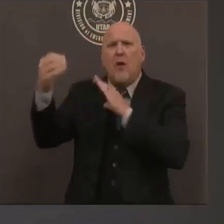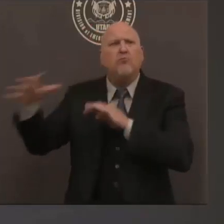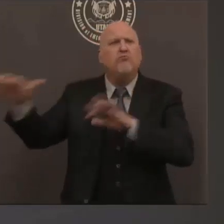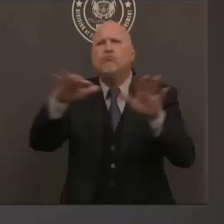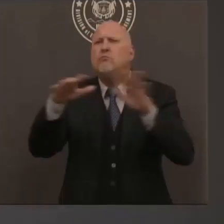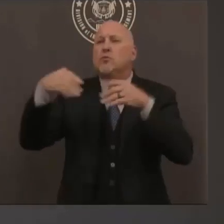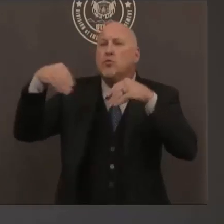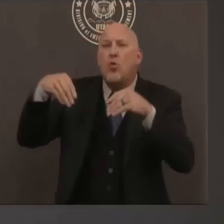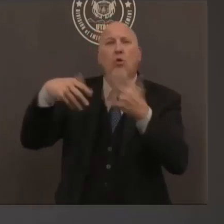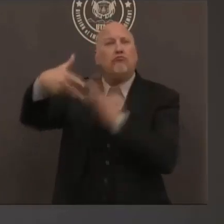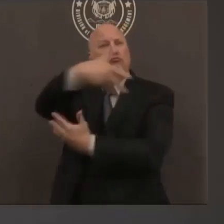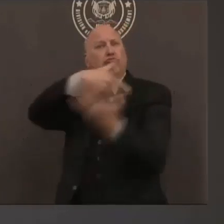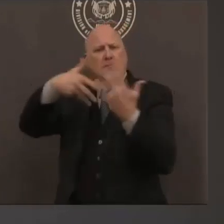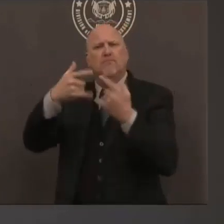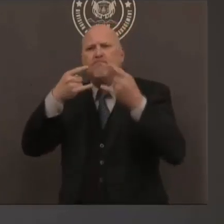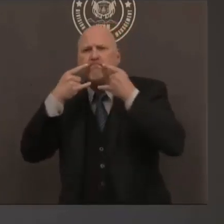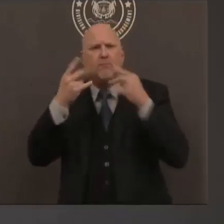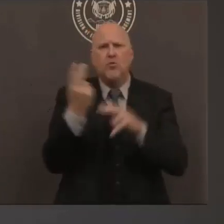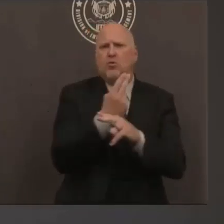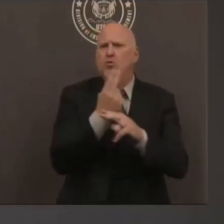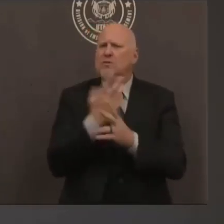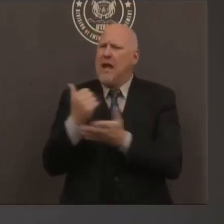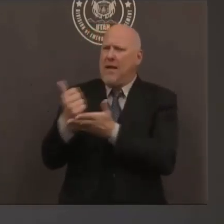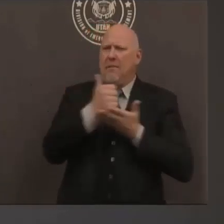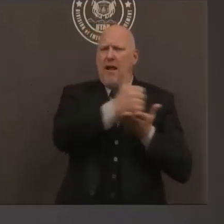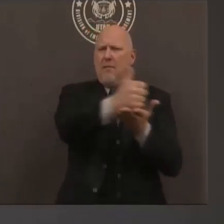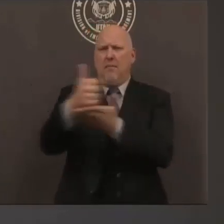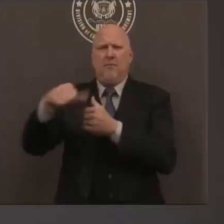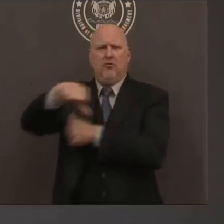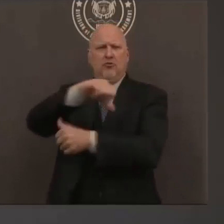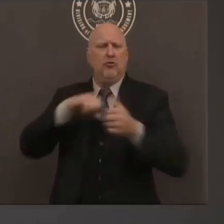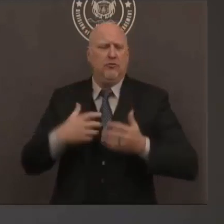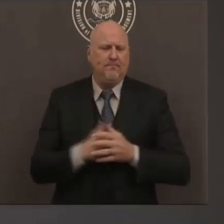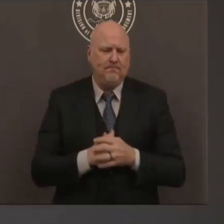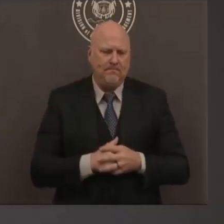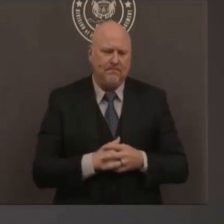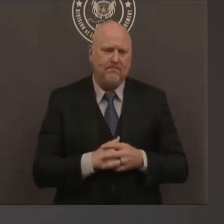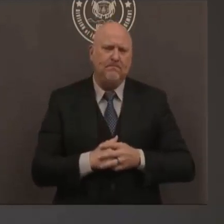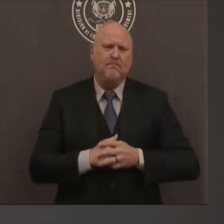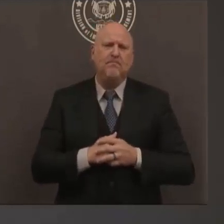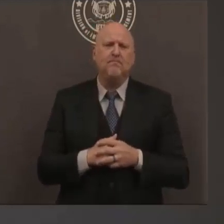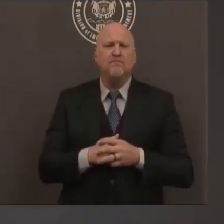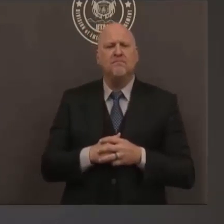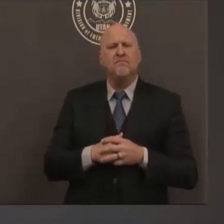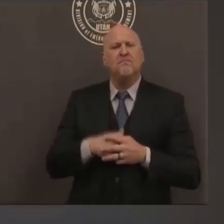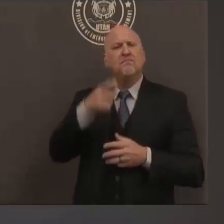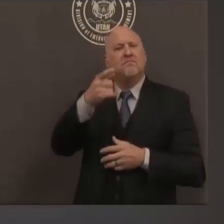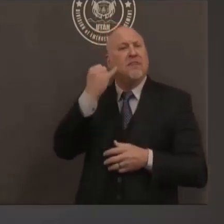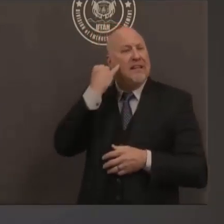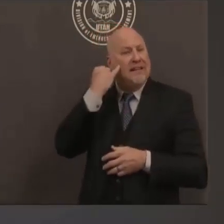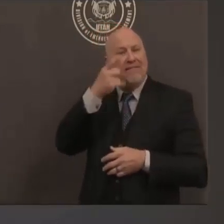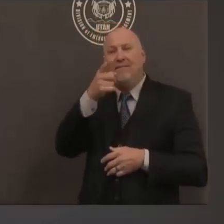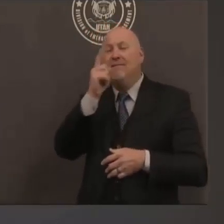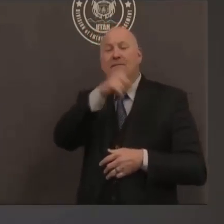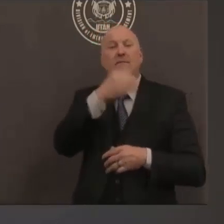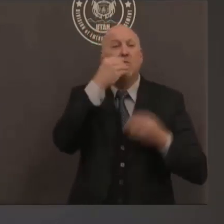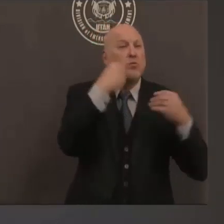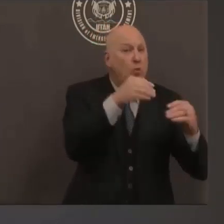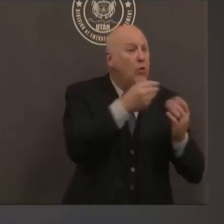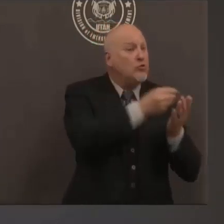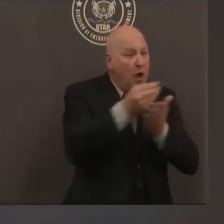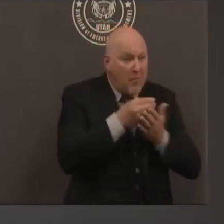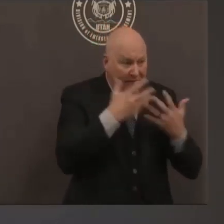20 seconds. Use hand sanitizers, particularly when you're out and about and can't wash your hands. Hand sanitizers should be used